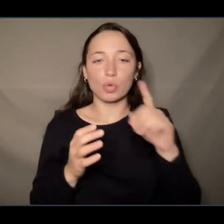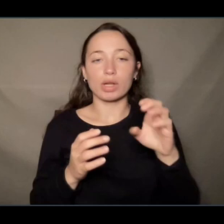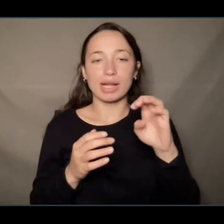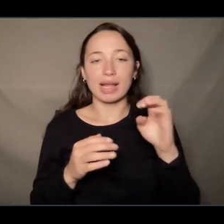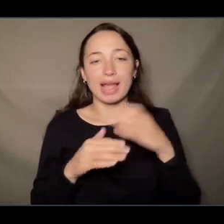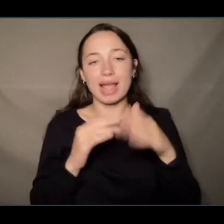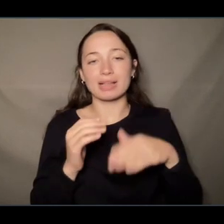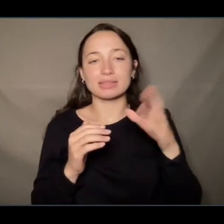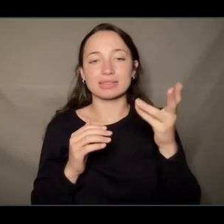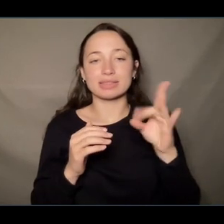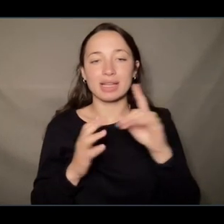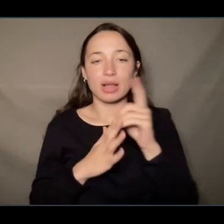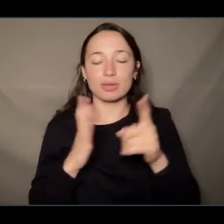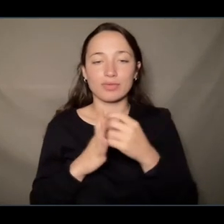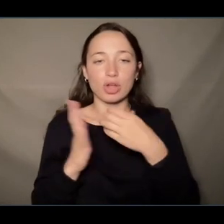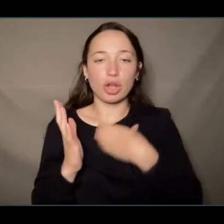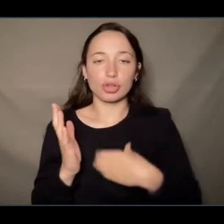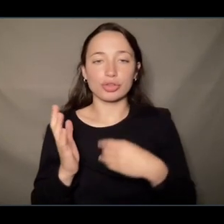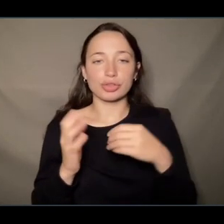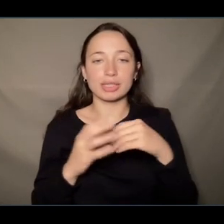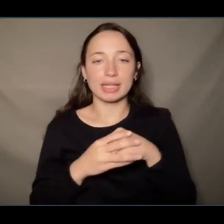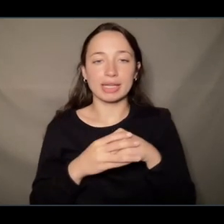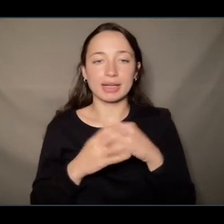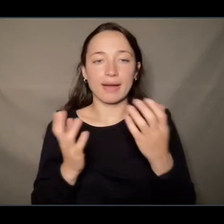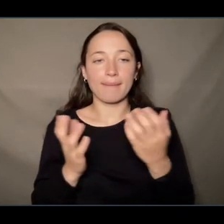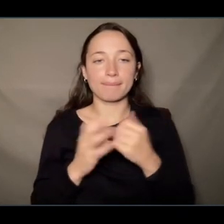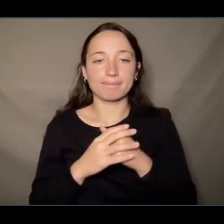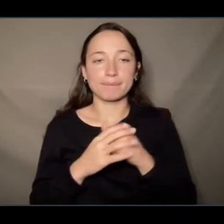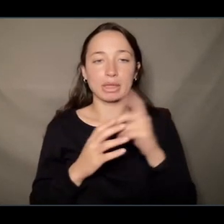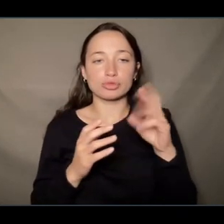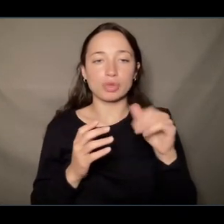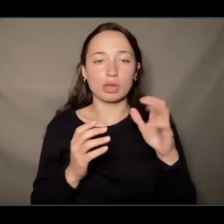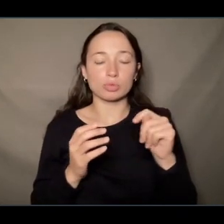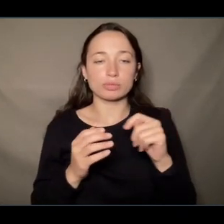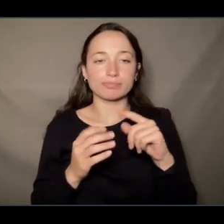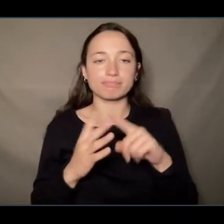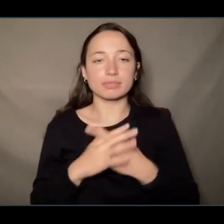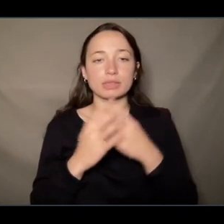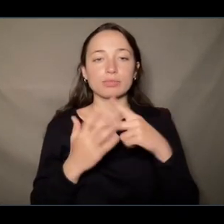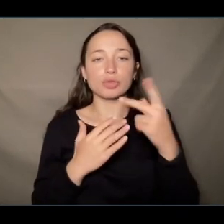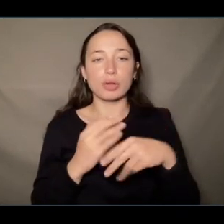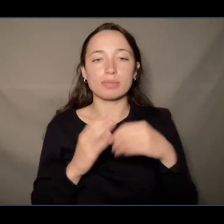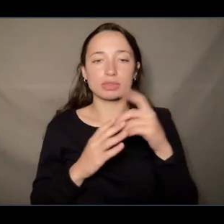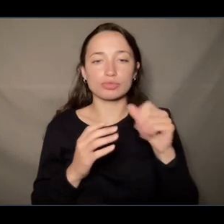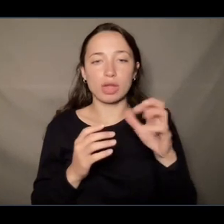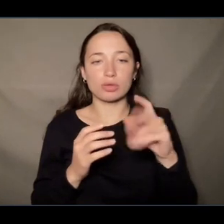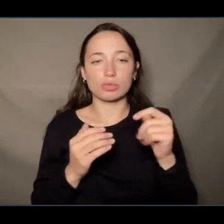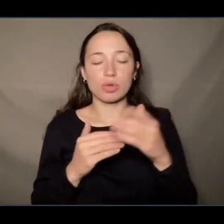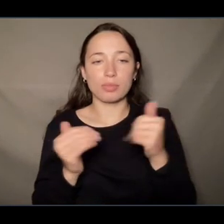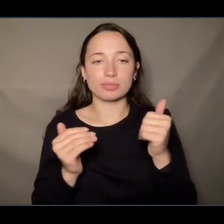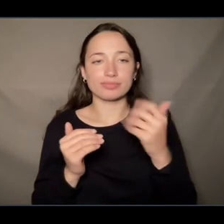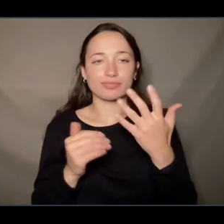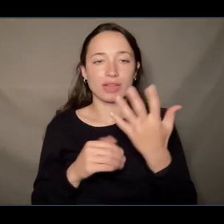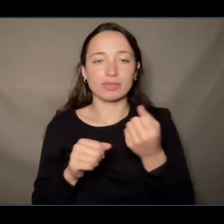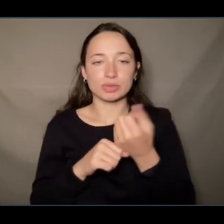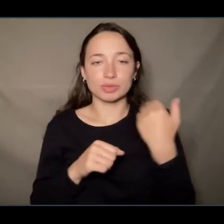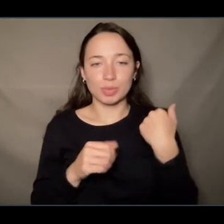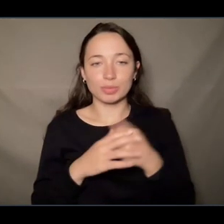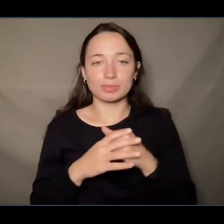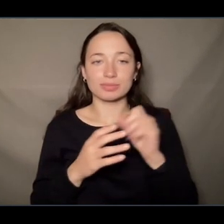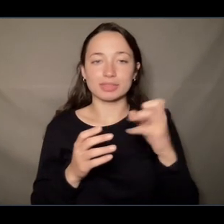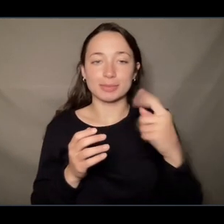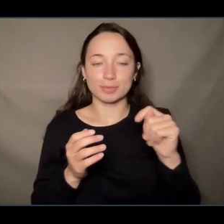the co-coordinator of the N68 Hours of Hunger in Dracut. We began the program in Dracut